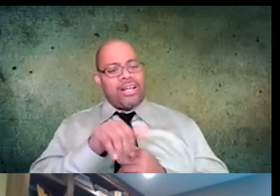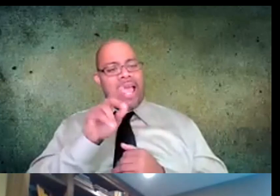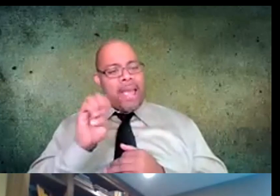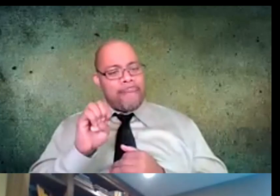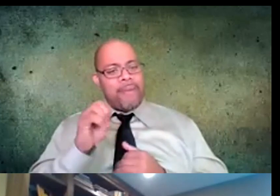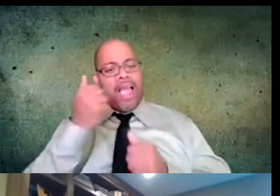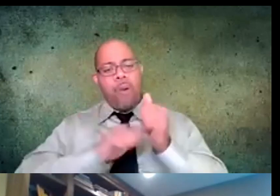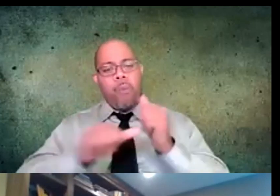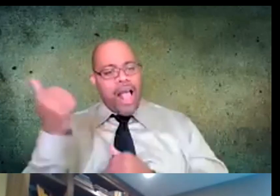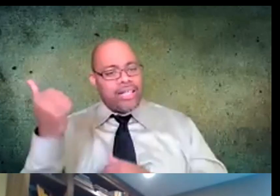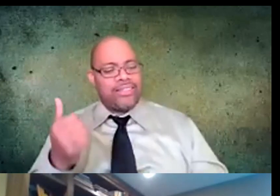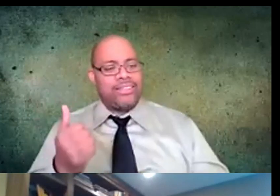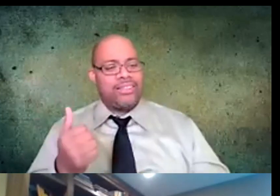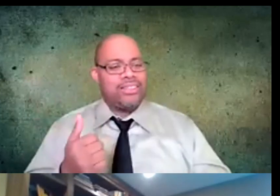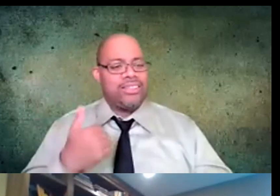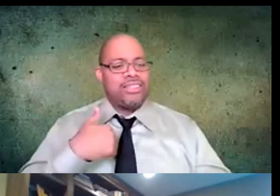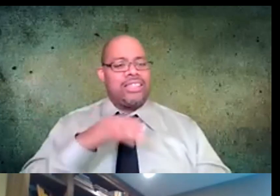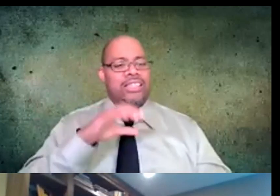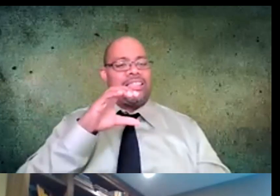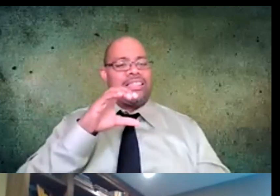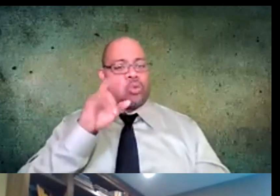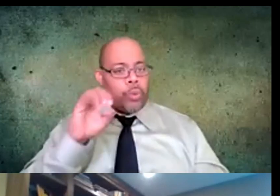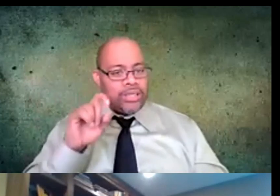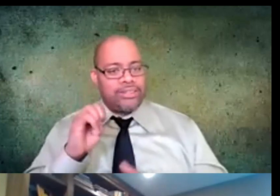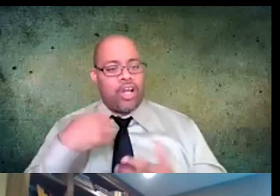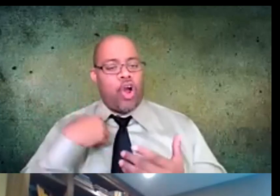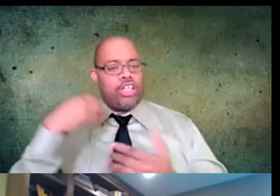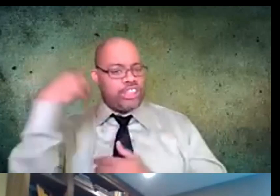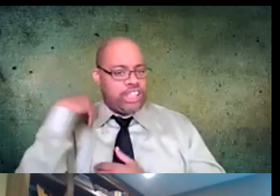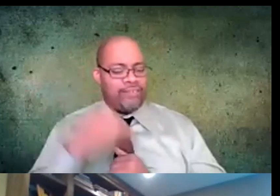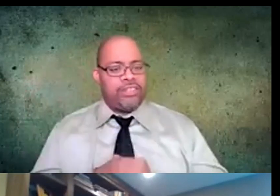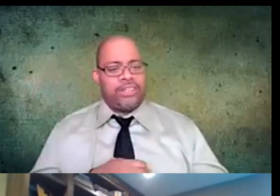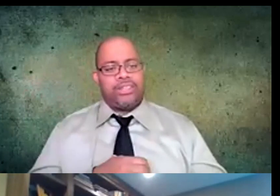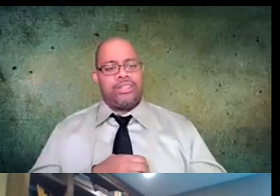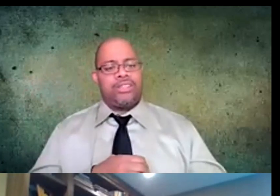everybody else in our C-suite, our chiefs,